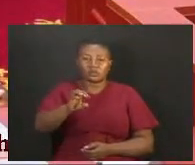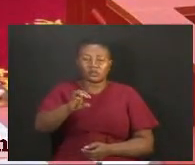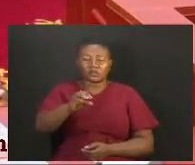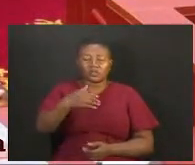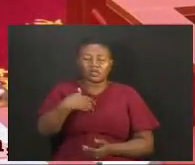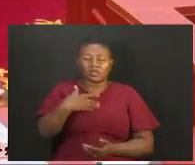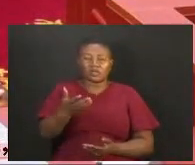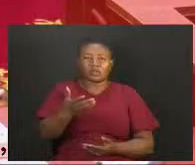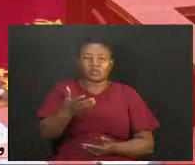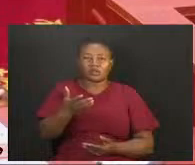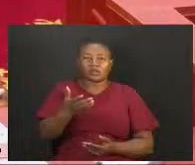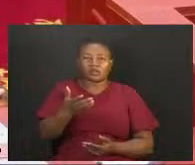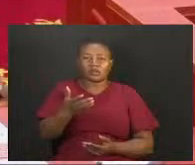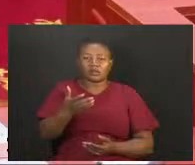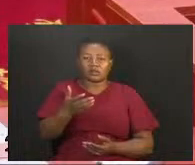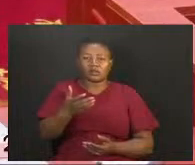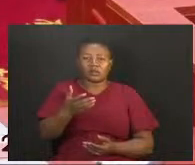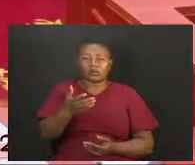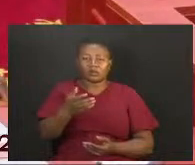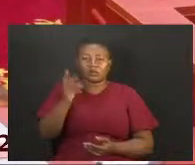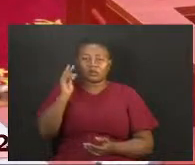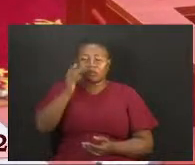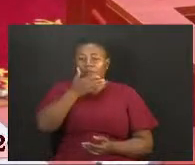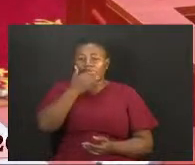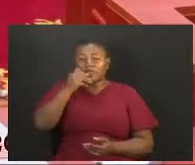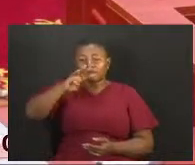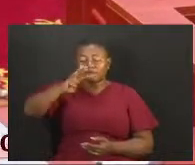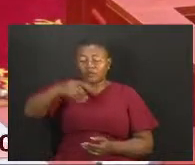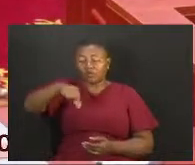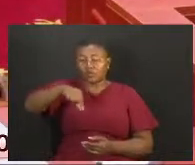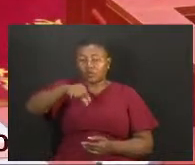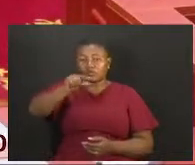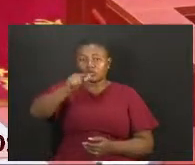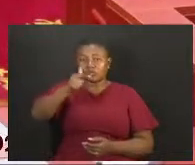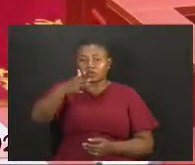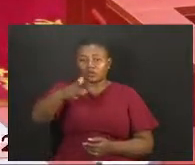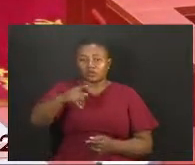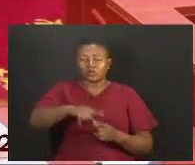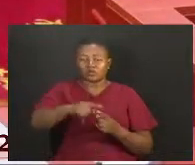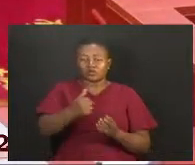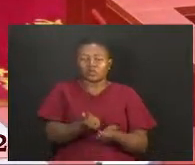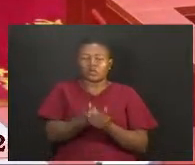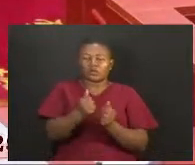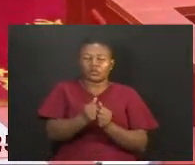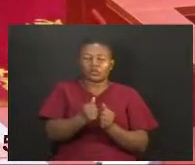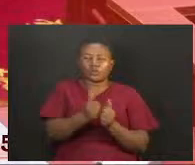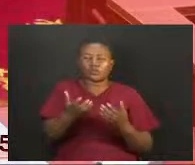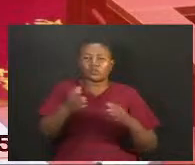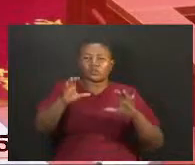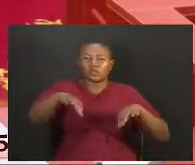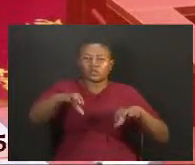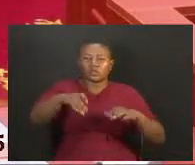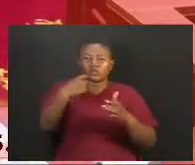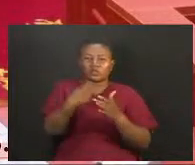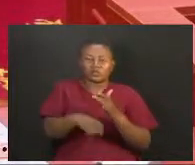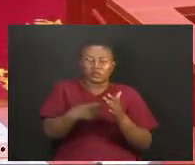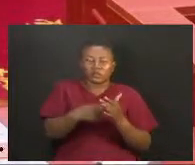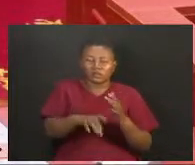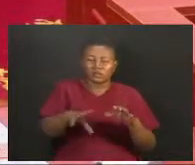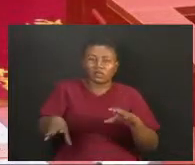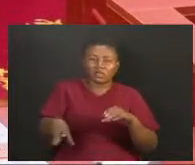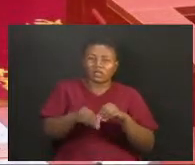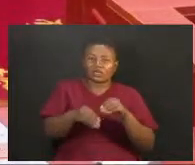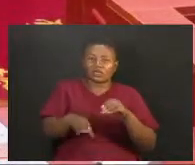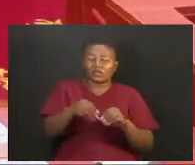adjustment, which will be due in fourth quarter of 2025, to reflect capacity charges, additional liquid fuel usage, and